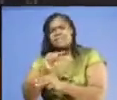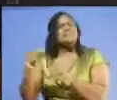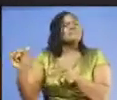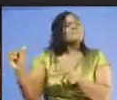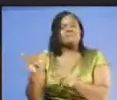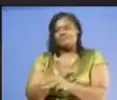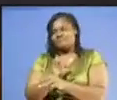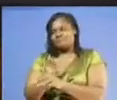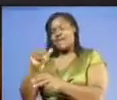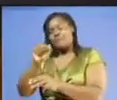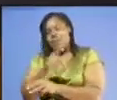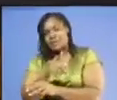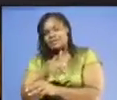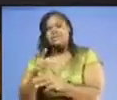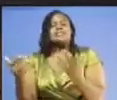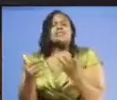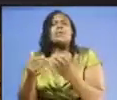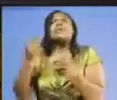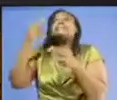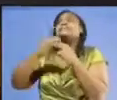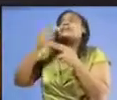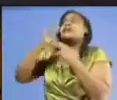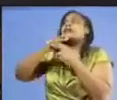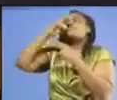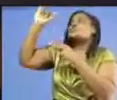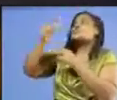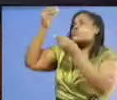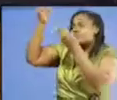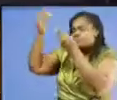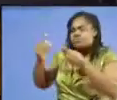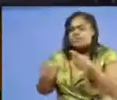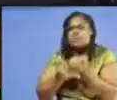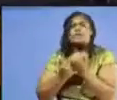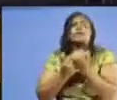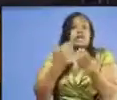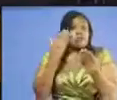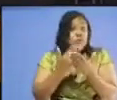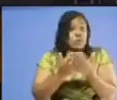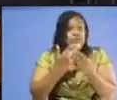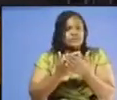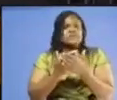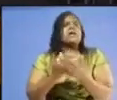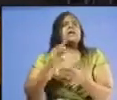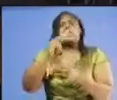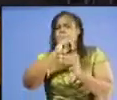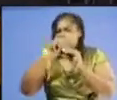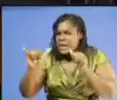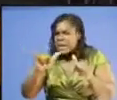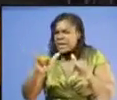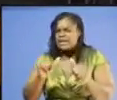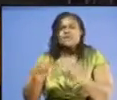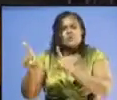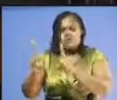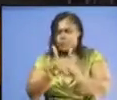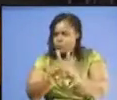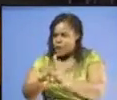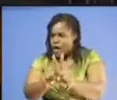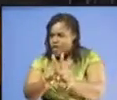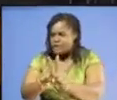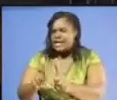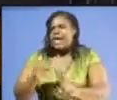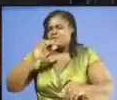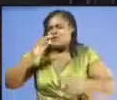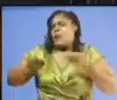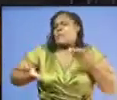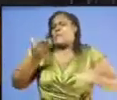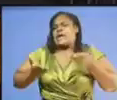his name is Jehovah Jireh. If he's good in April, he's also good in May. And there's no maybe